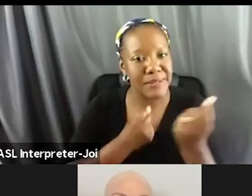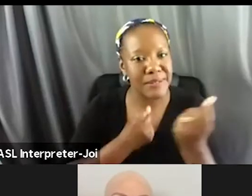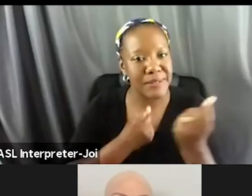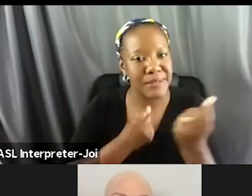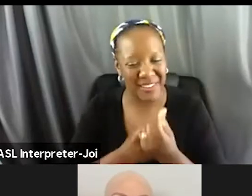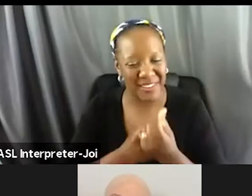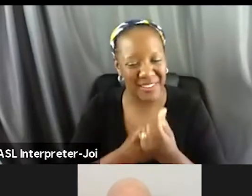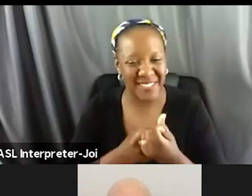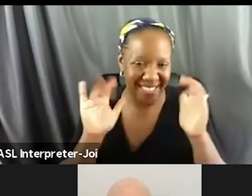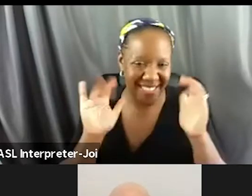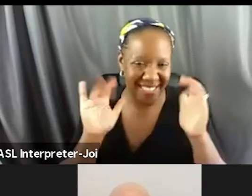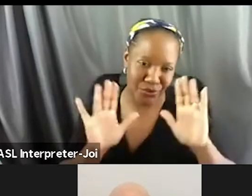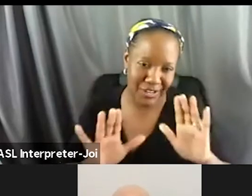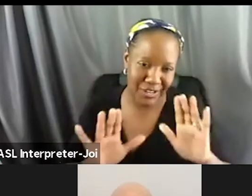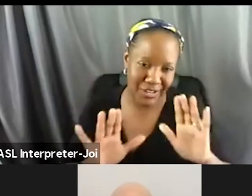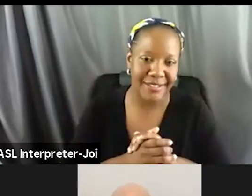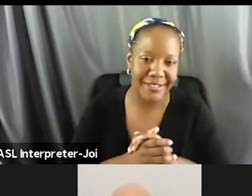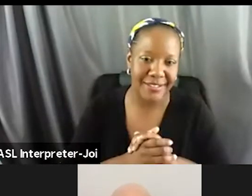And